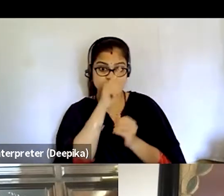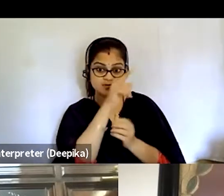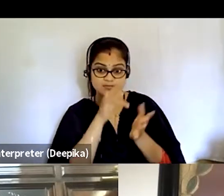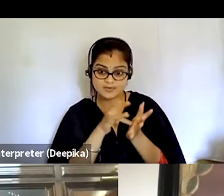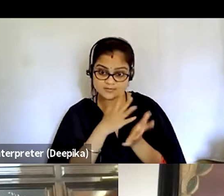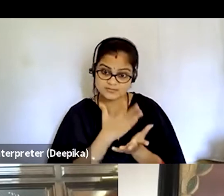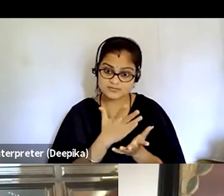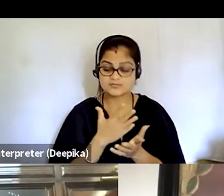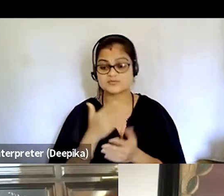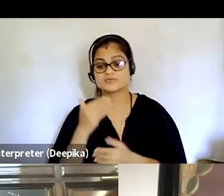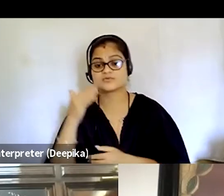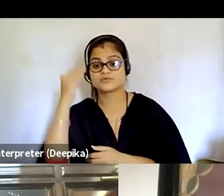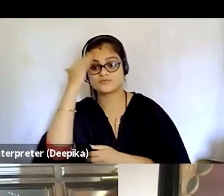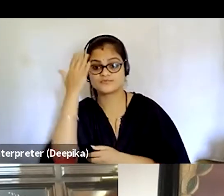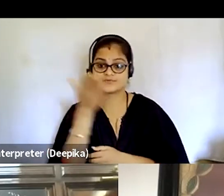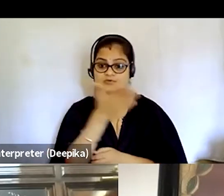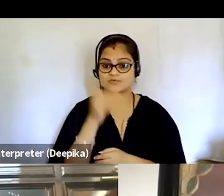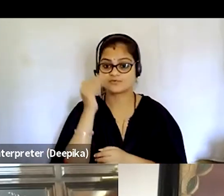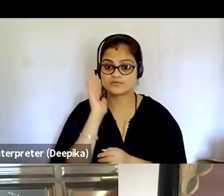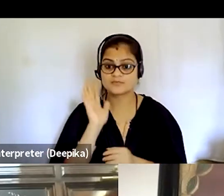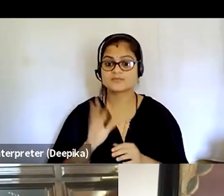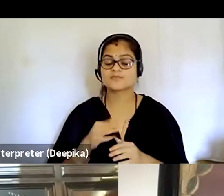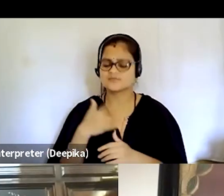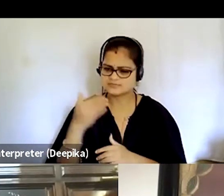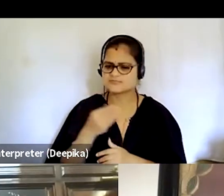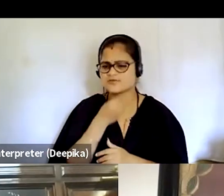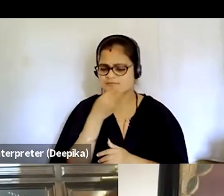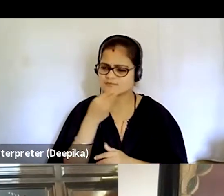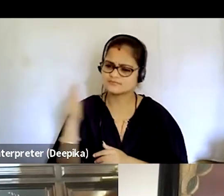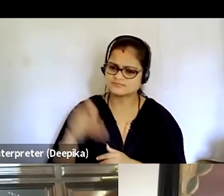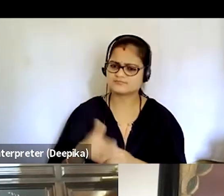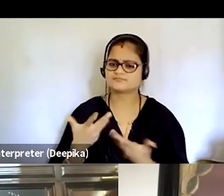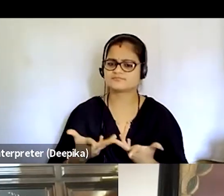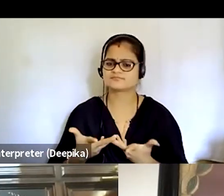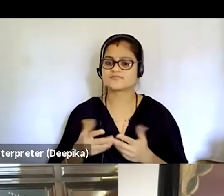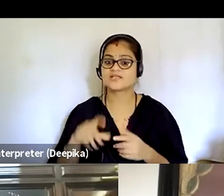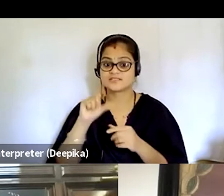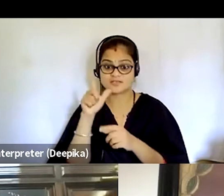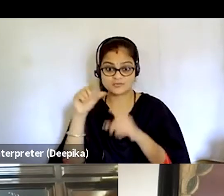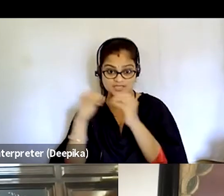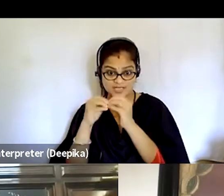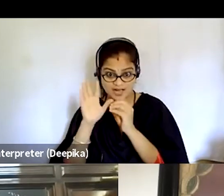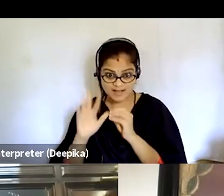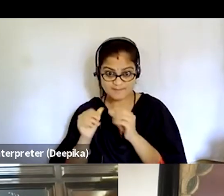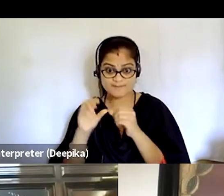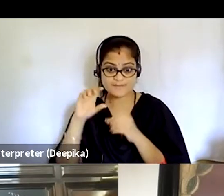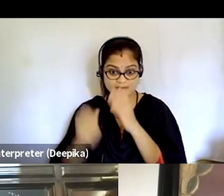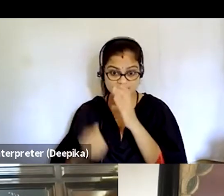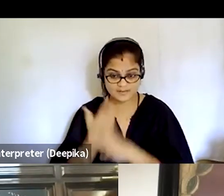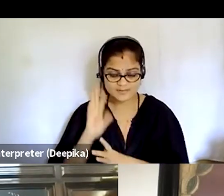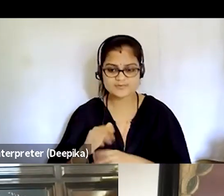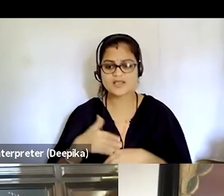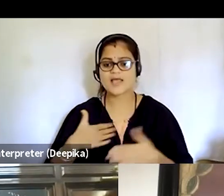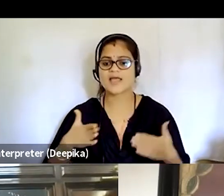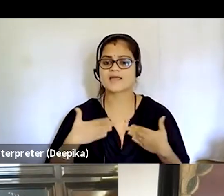had known, all these years, and request them to come. They were so happy to know that there was a club, a jazz and blues club over there.